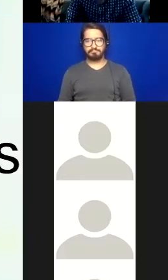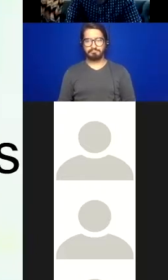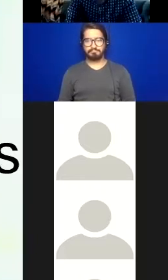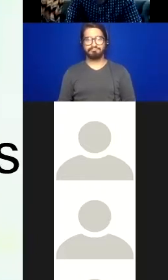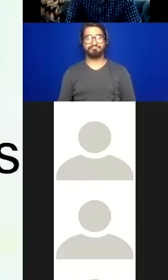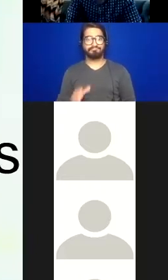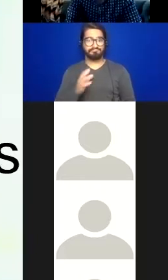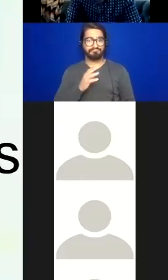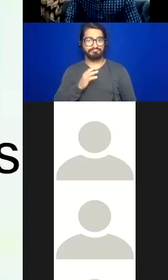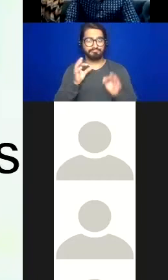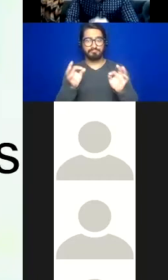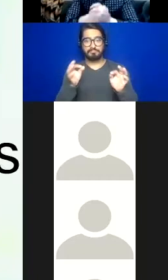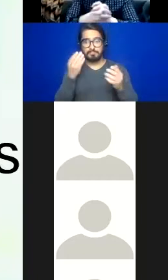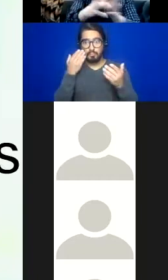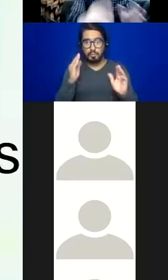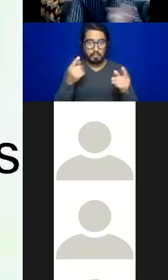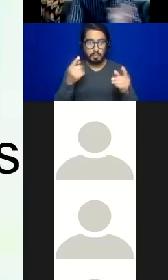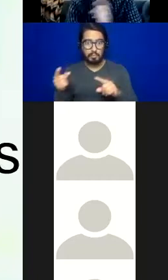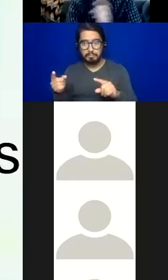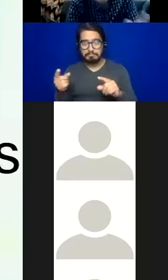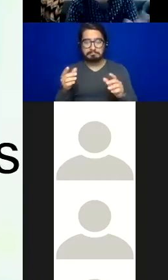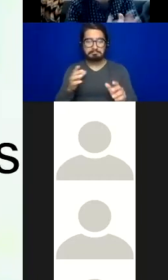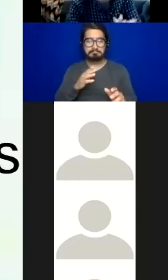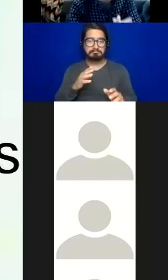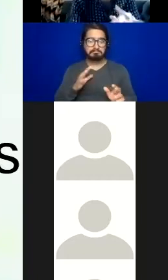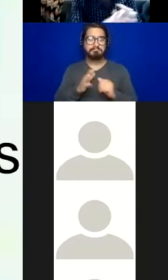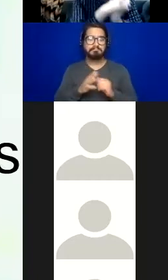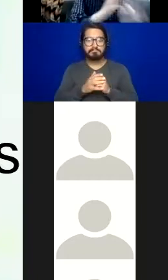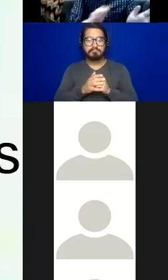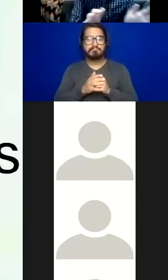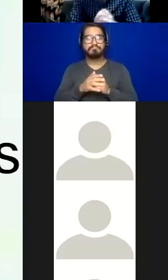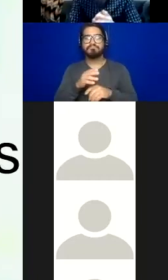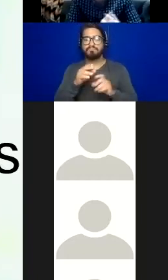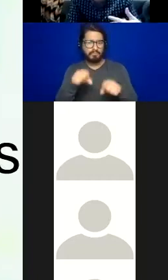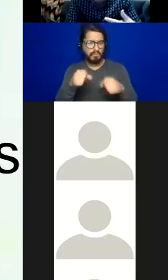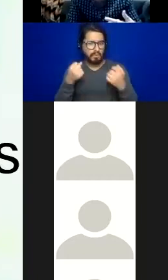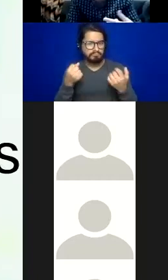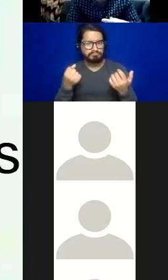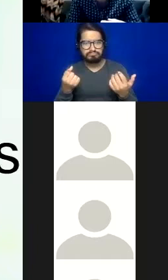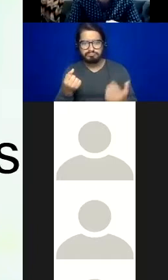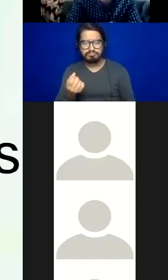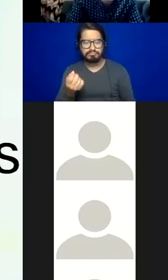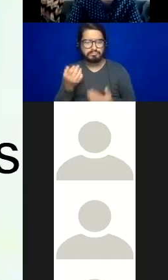Okay, I'm not sure what's going on there. Okay, yeah, well, you can feel free to weigh in the chat as well, T, because I know